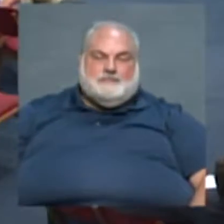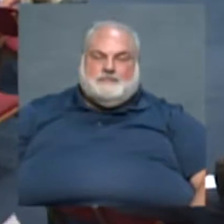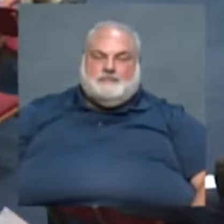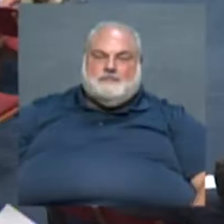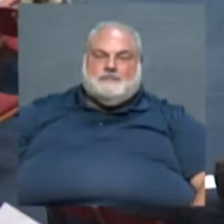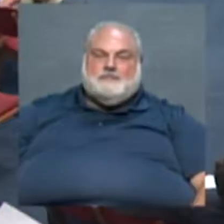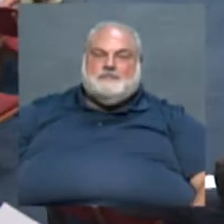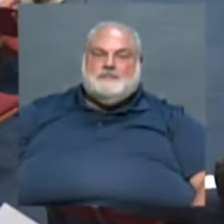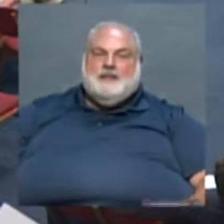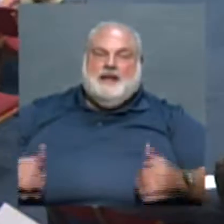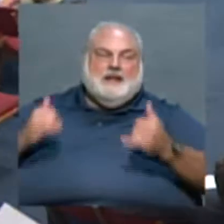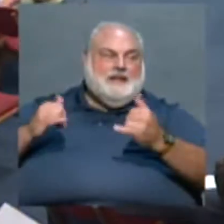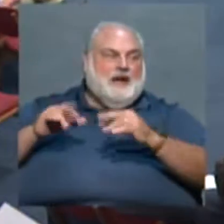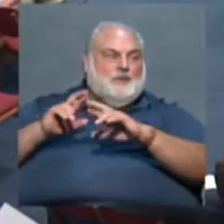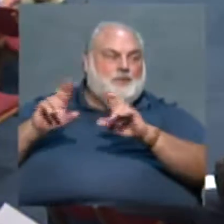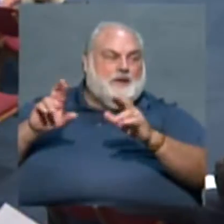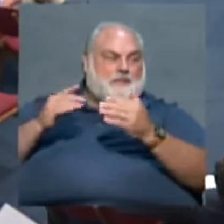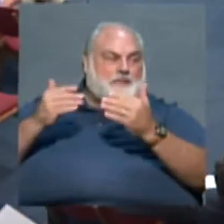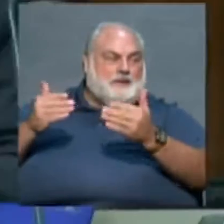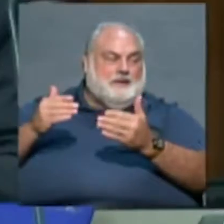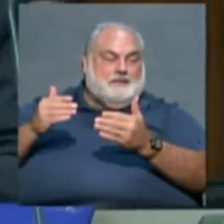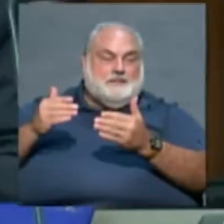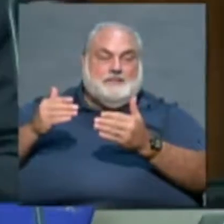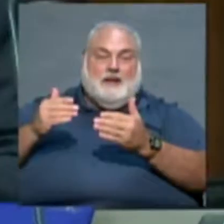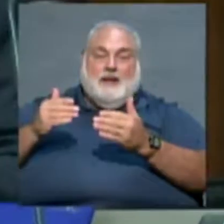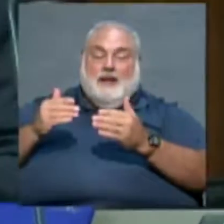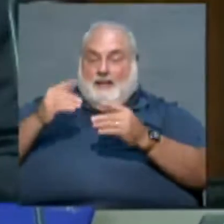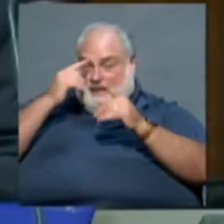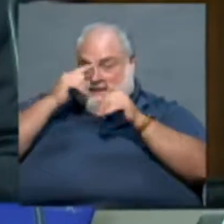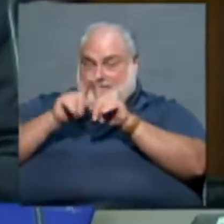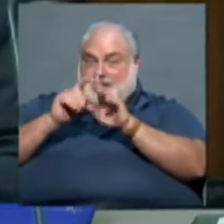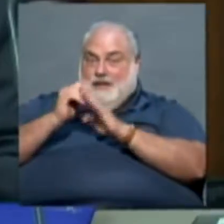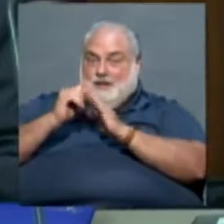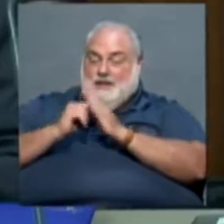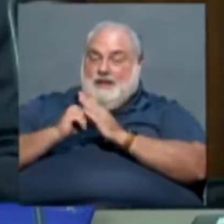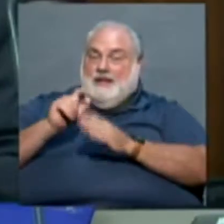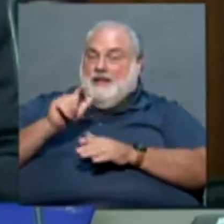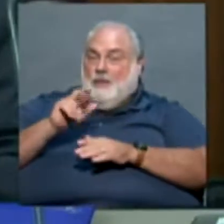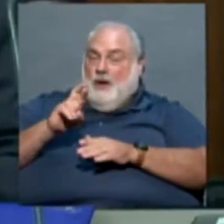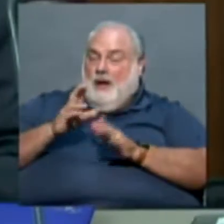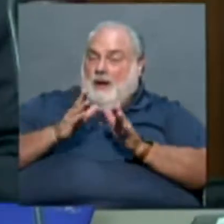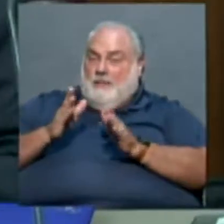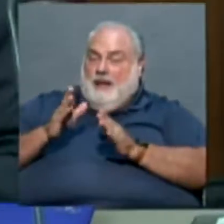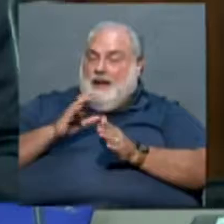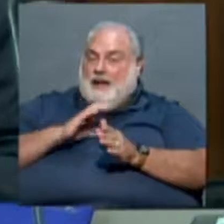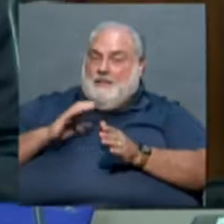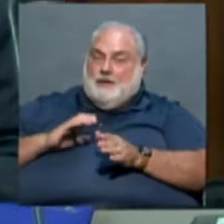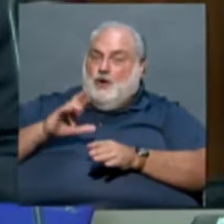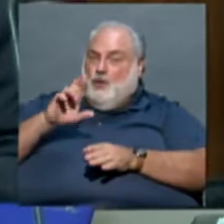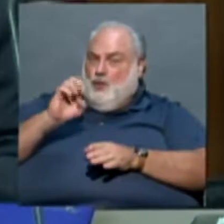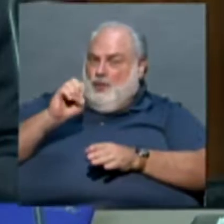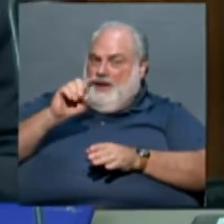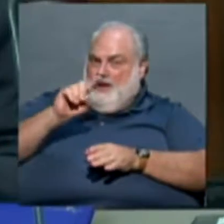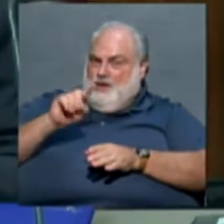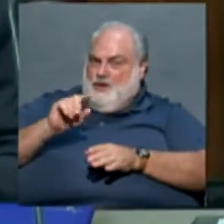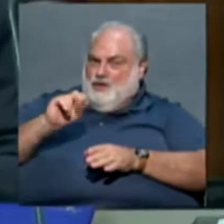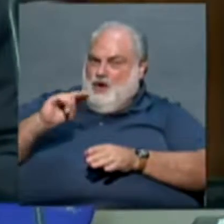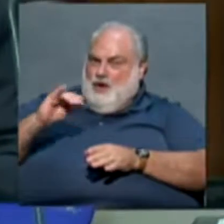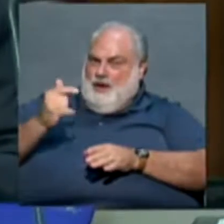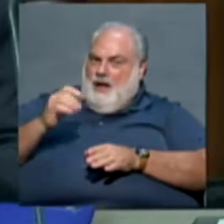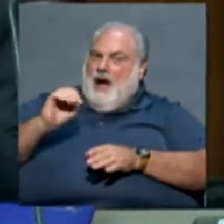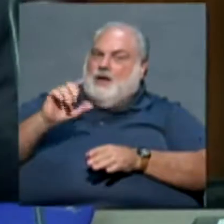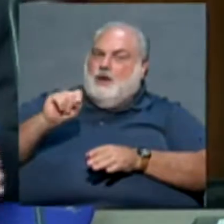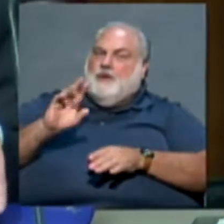We are ready to begin, Mr. Moore. Okay. Following is the consent agenda. Little Rock Planning Commission Planning Rezoning Conditional Use Hearing of October